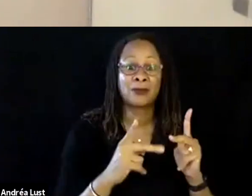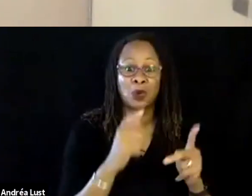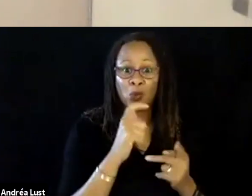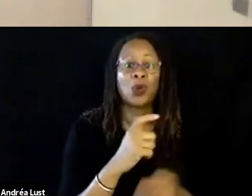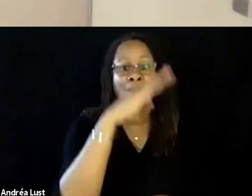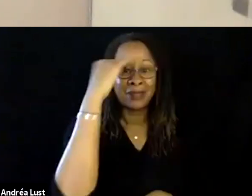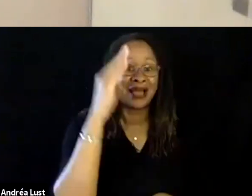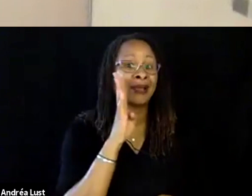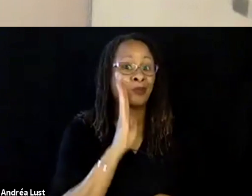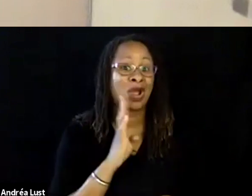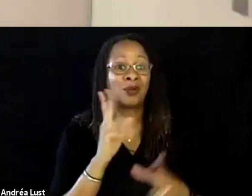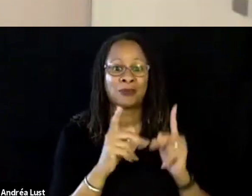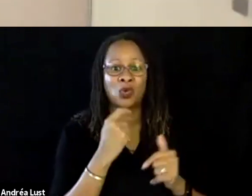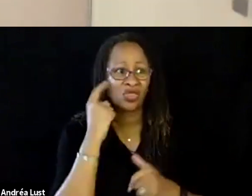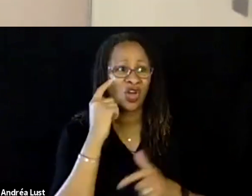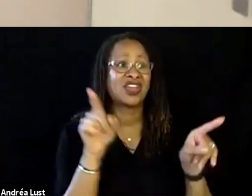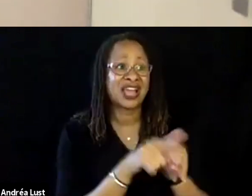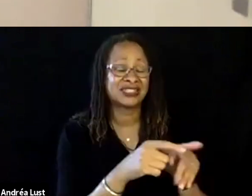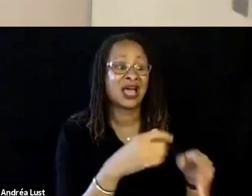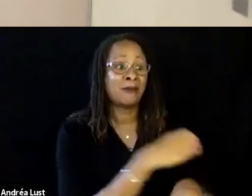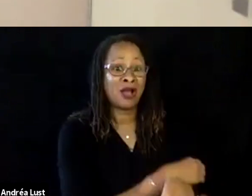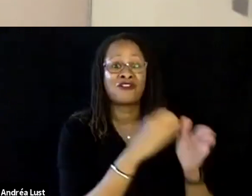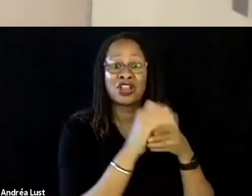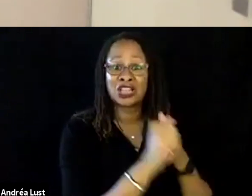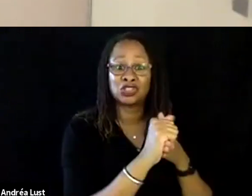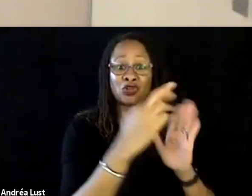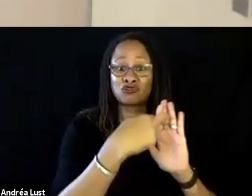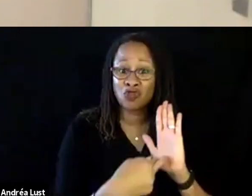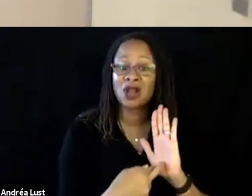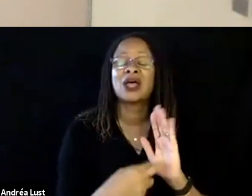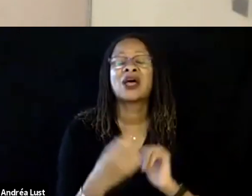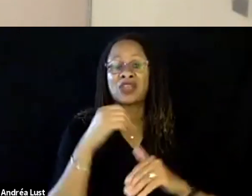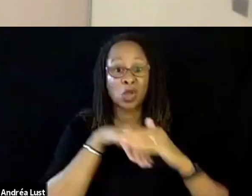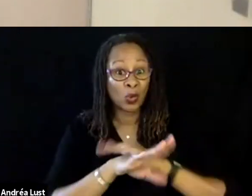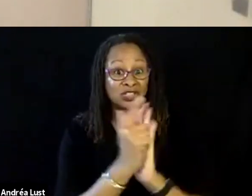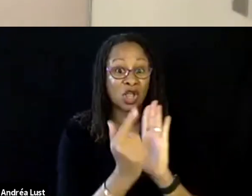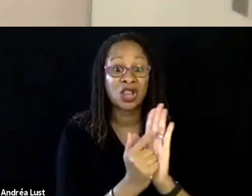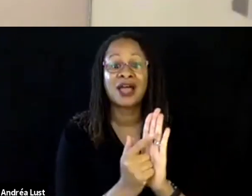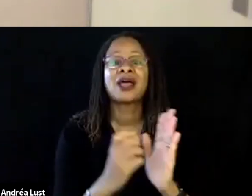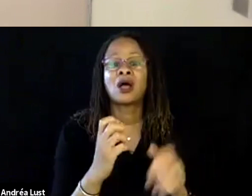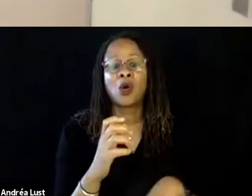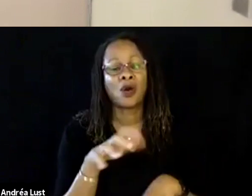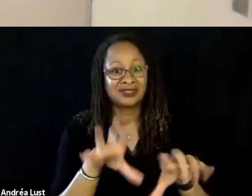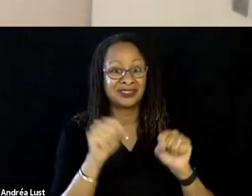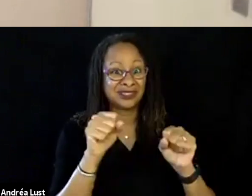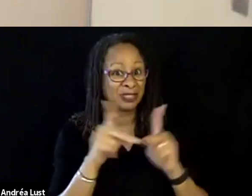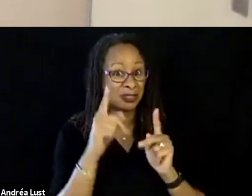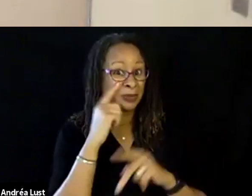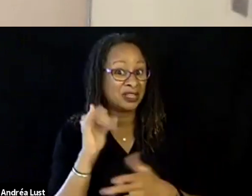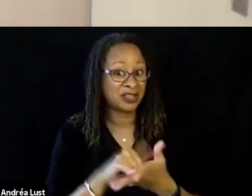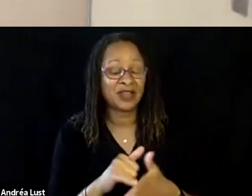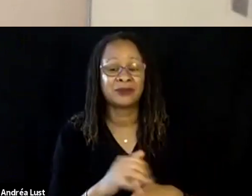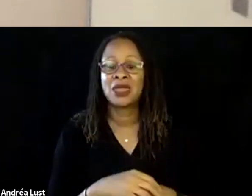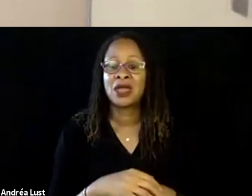thought of it as a powerful leadership role, and that they'd either go into law or leadership positions because of it. So when suddenly